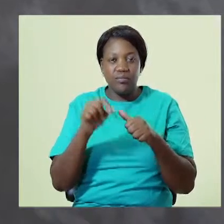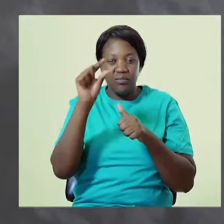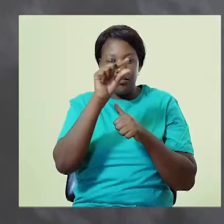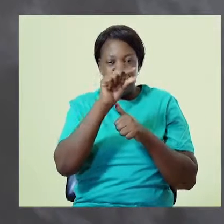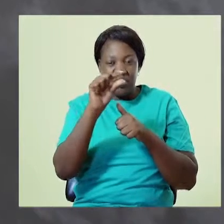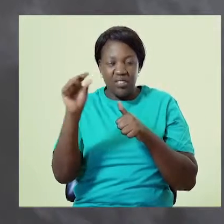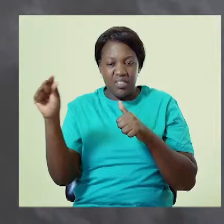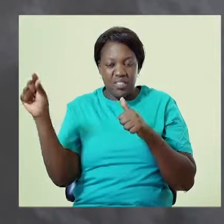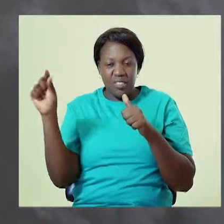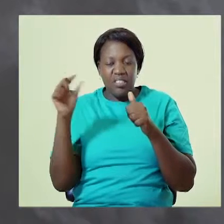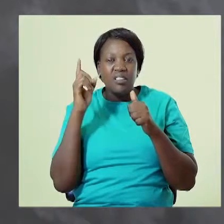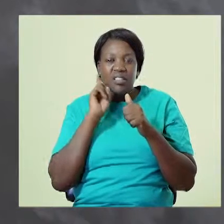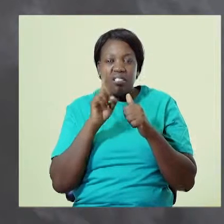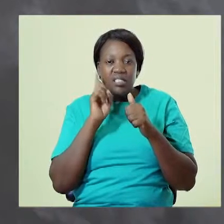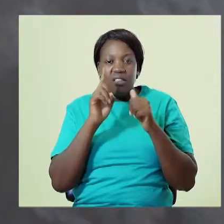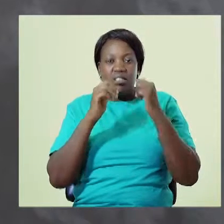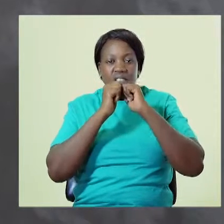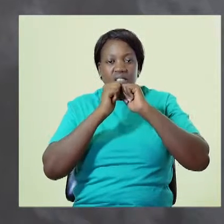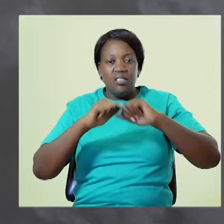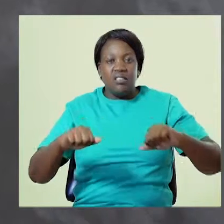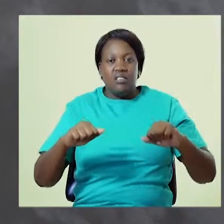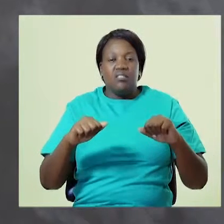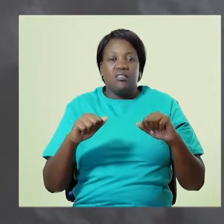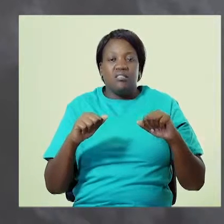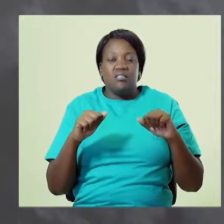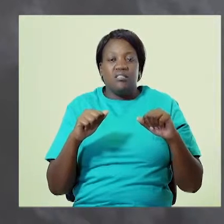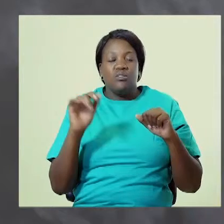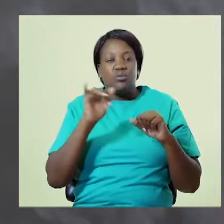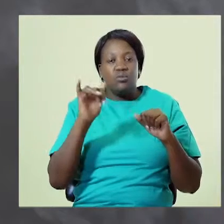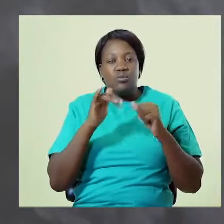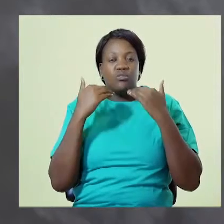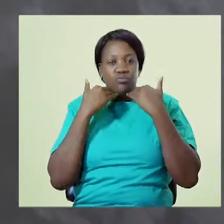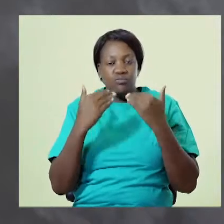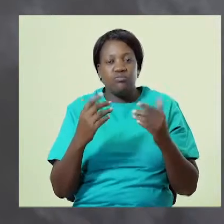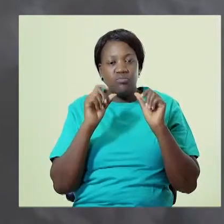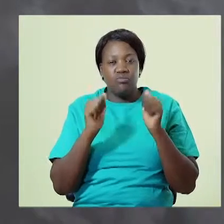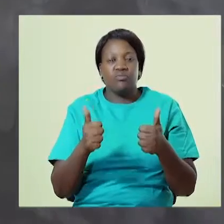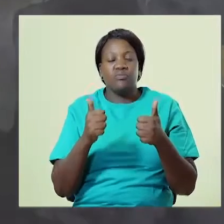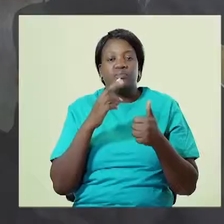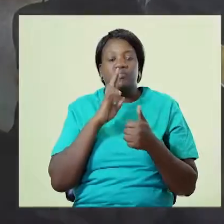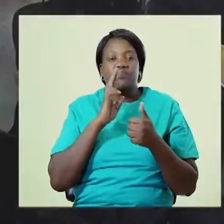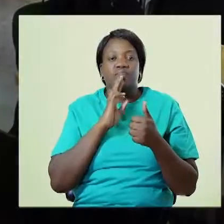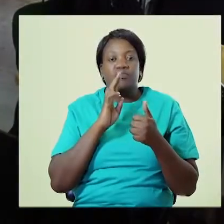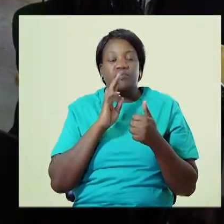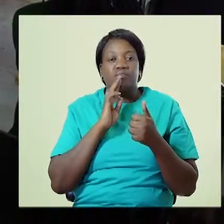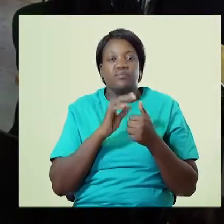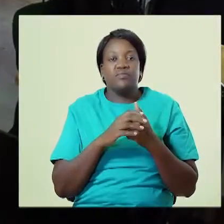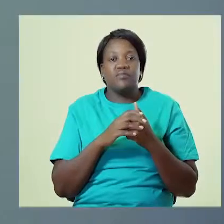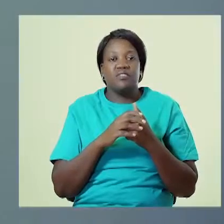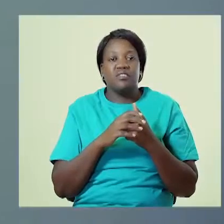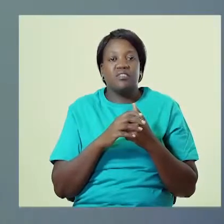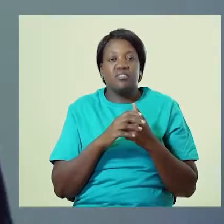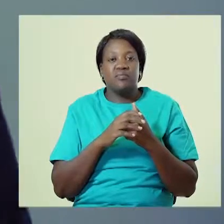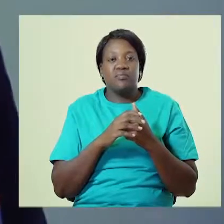statement carefully before deciding which one is the most suitable answer. Also, try and listen